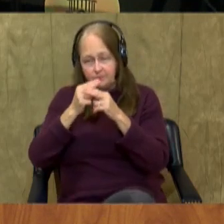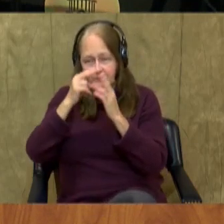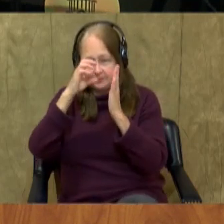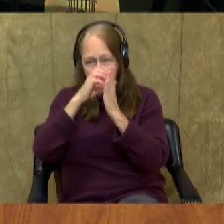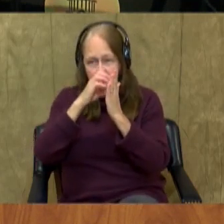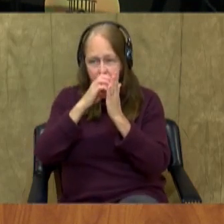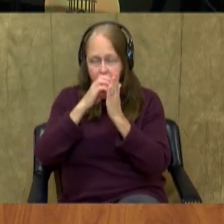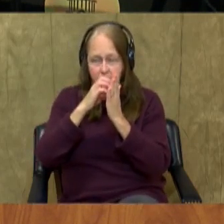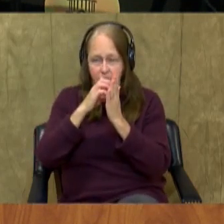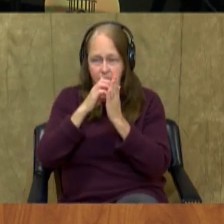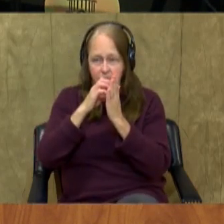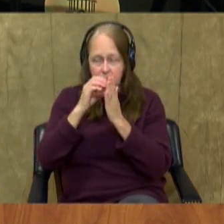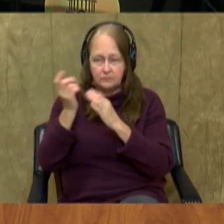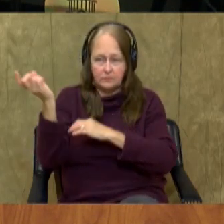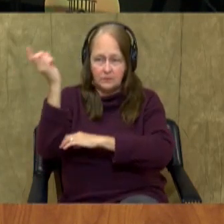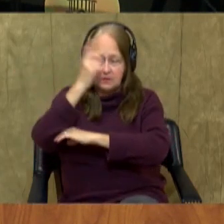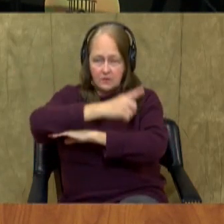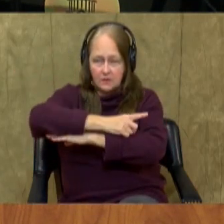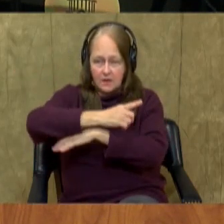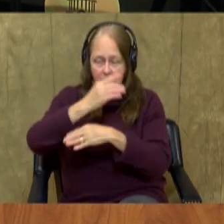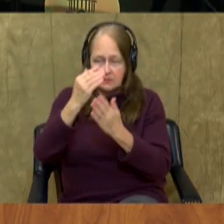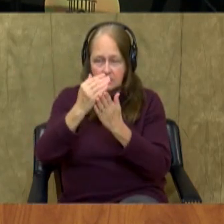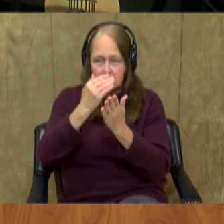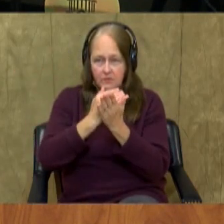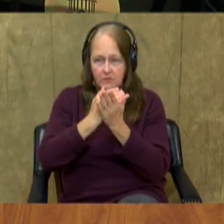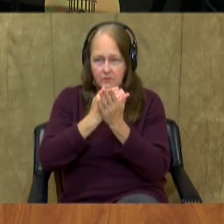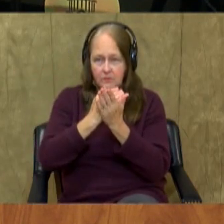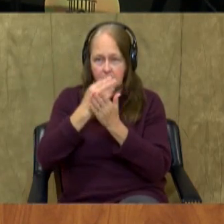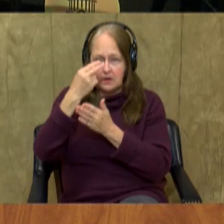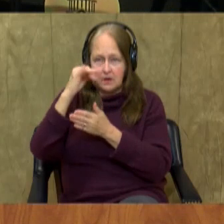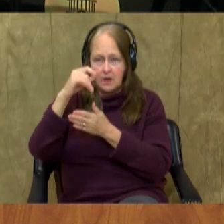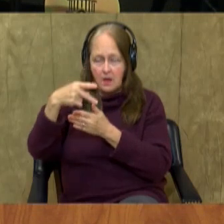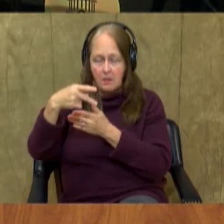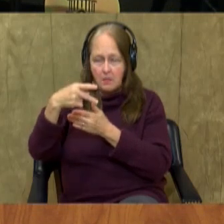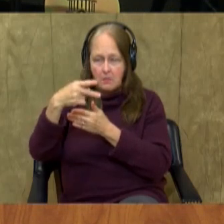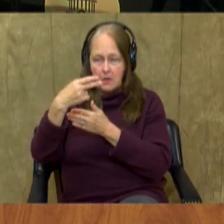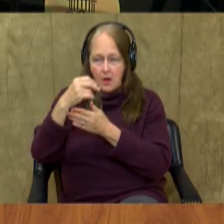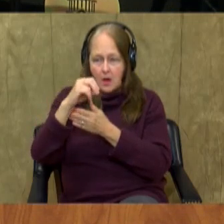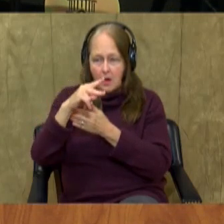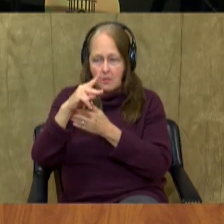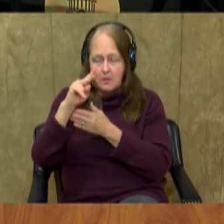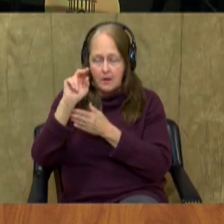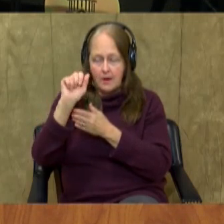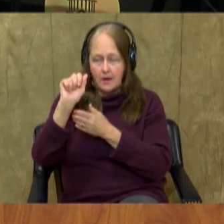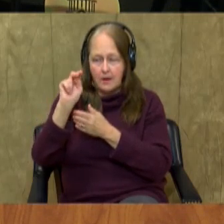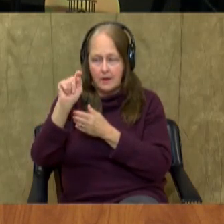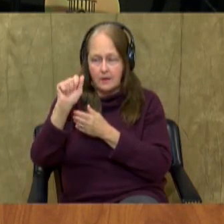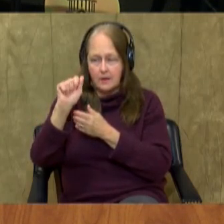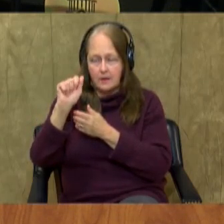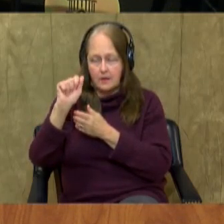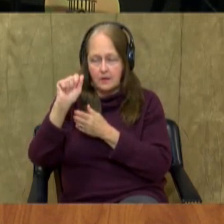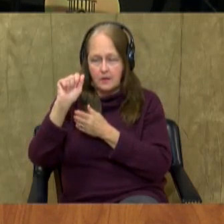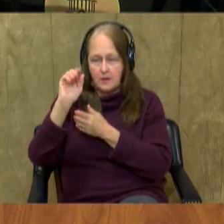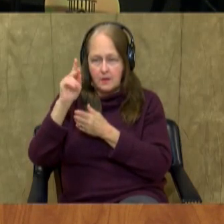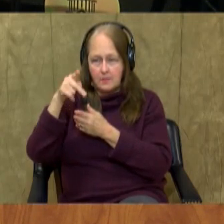This text is titled Today's Lesson, Hip Hop by Anita Perry. I know you like that